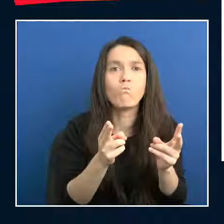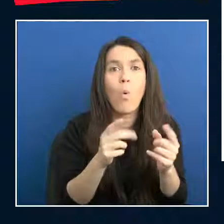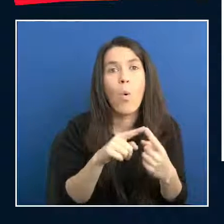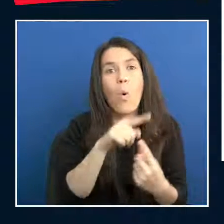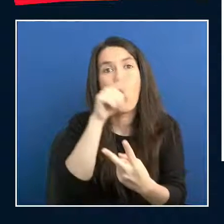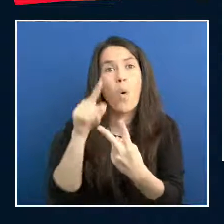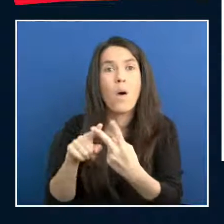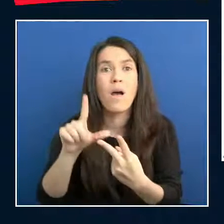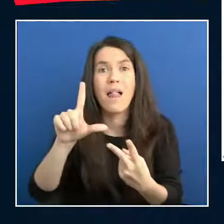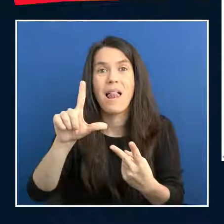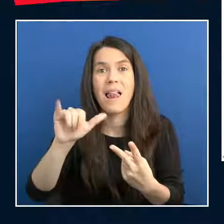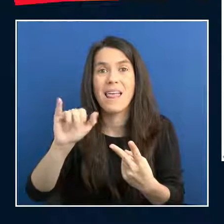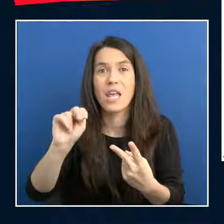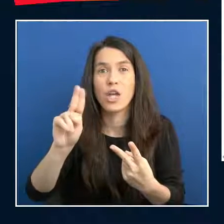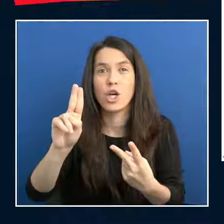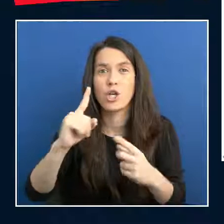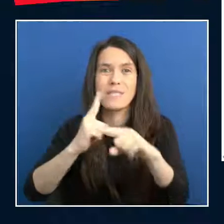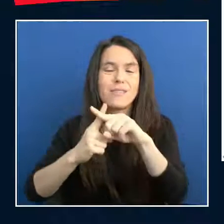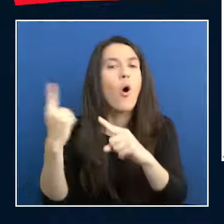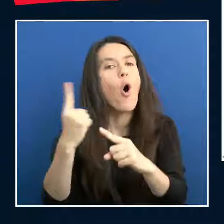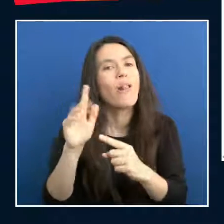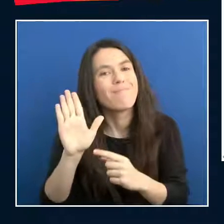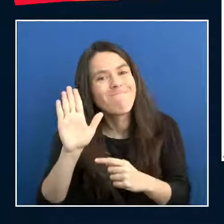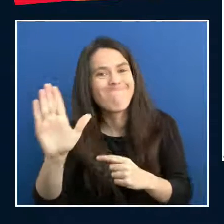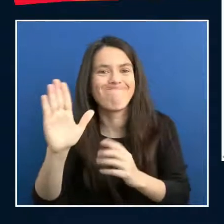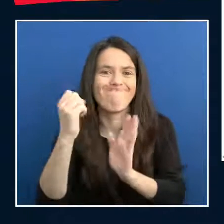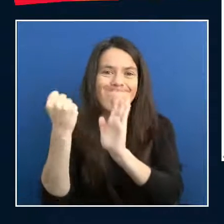run Linux containers.